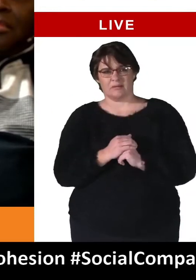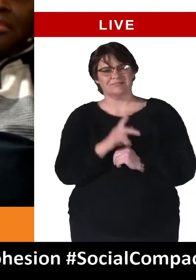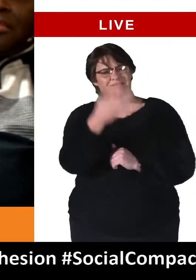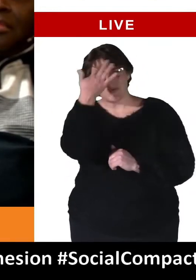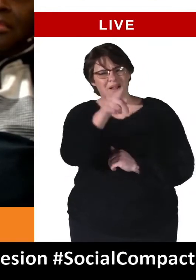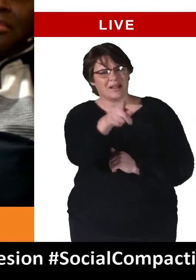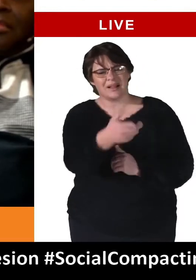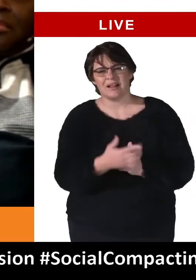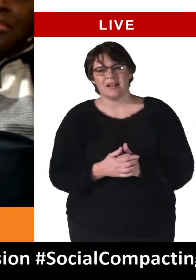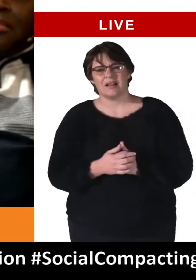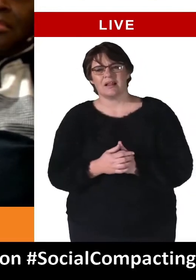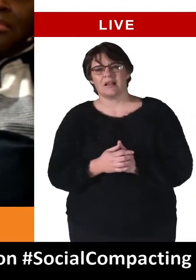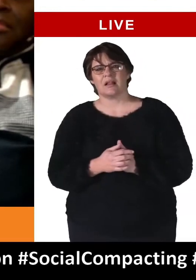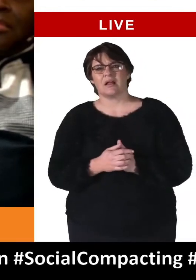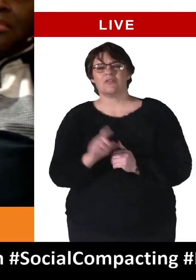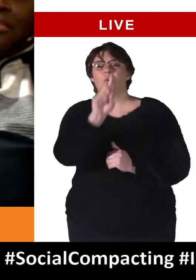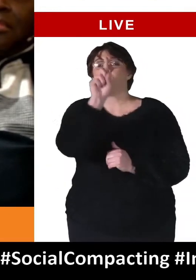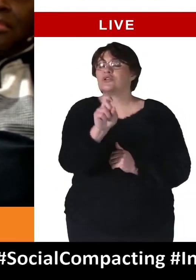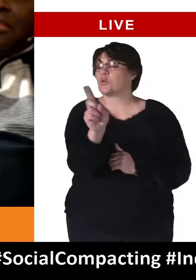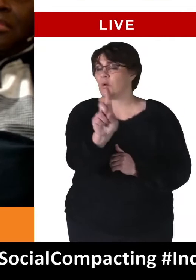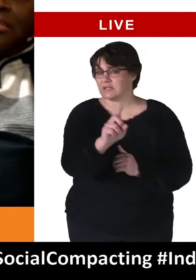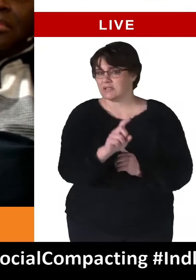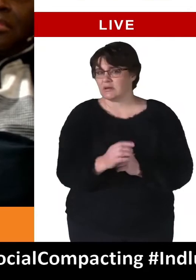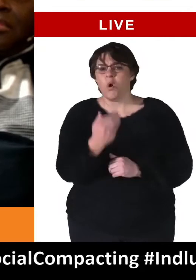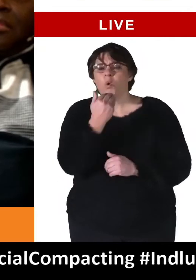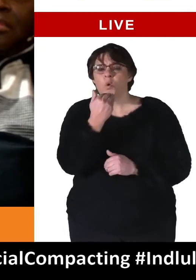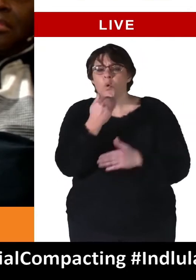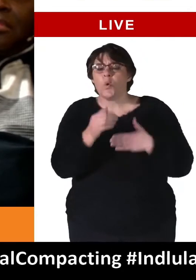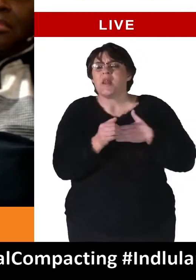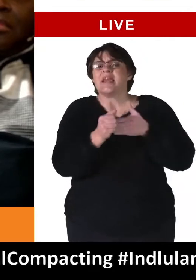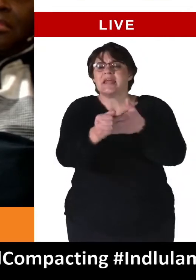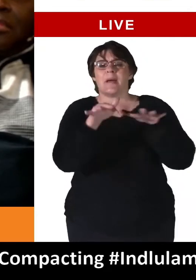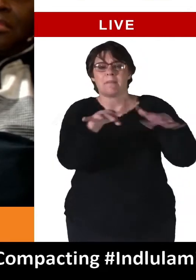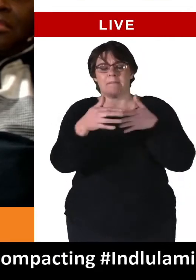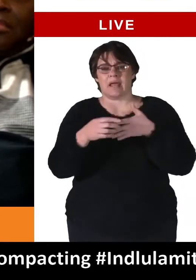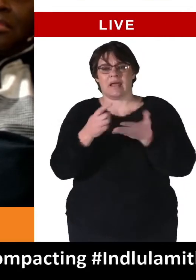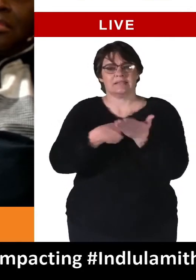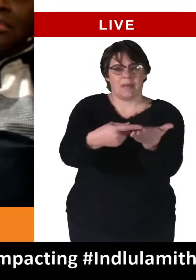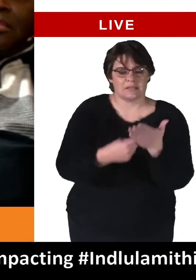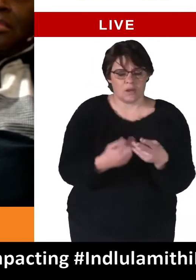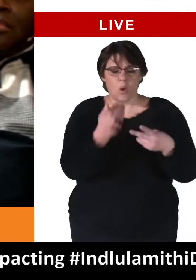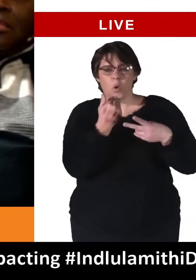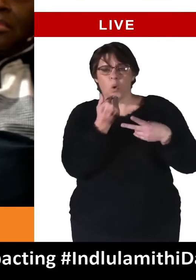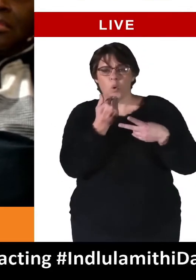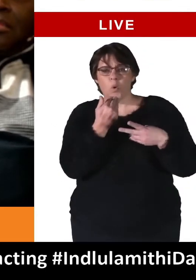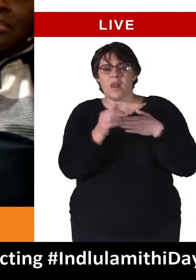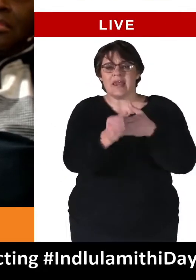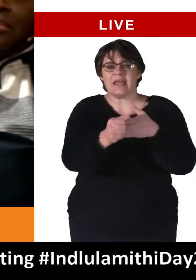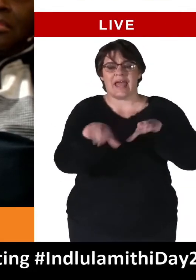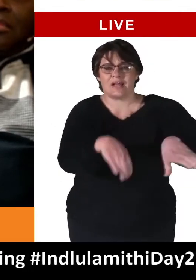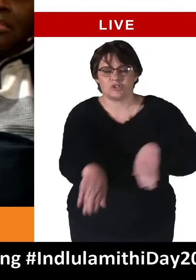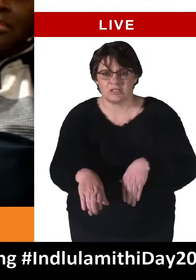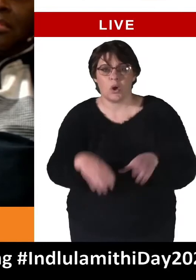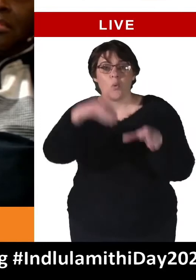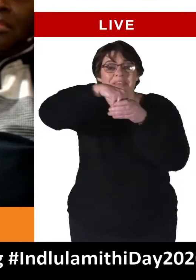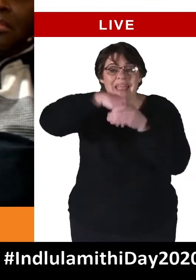you know, the question is just who's leading the public debates, who's leading the actions in